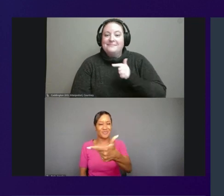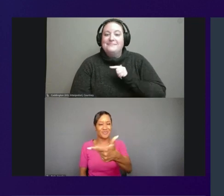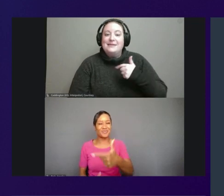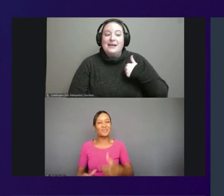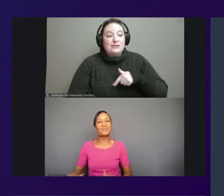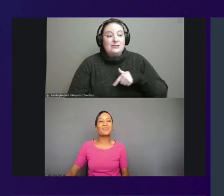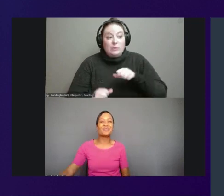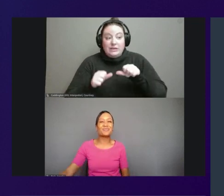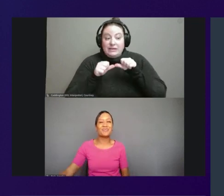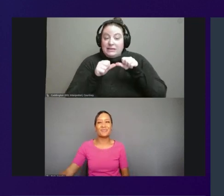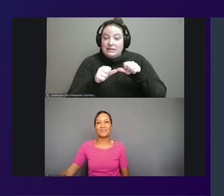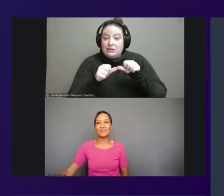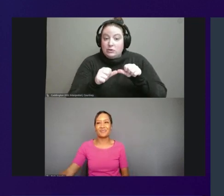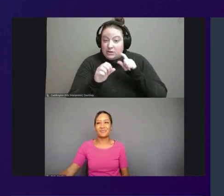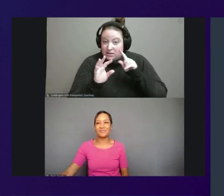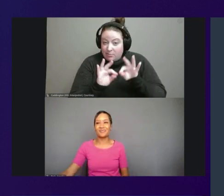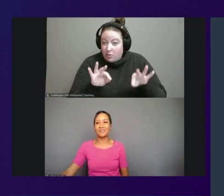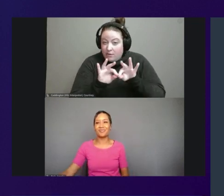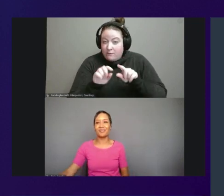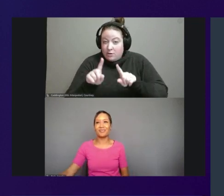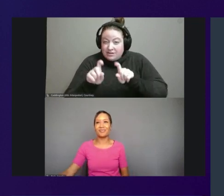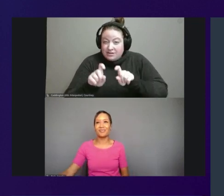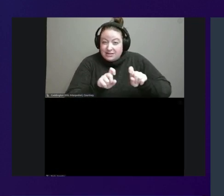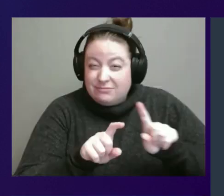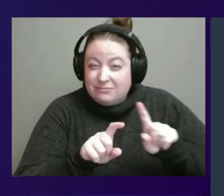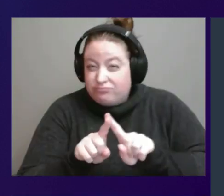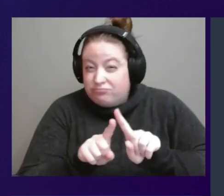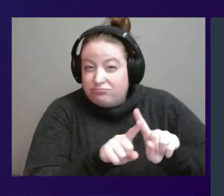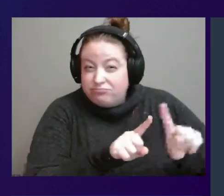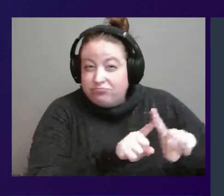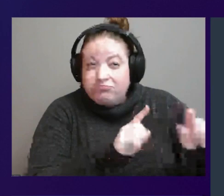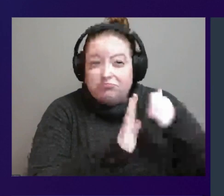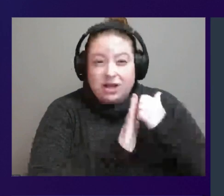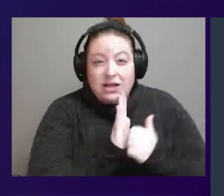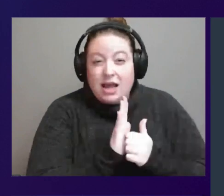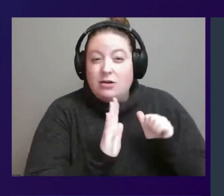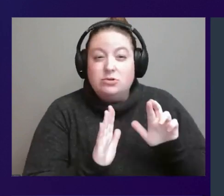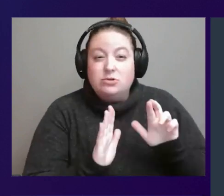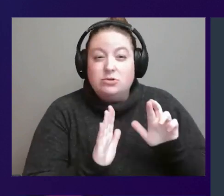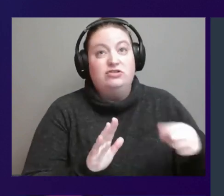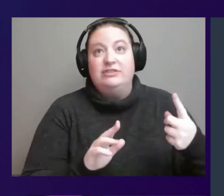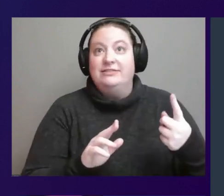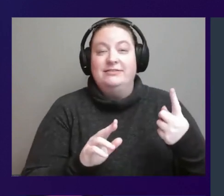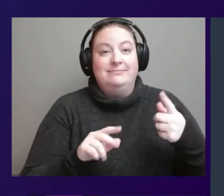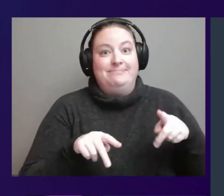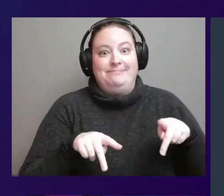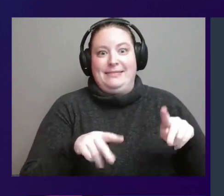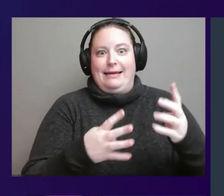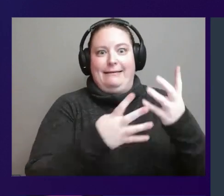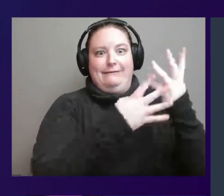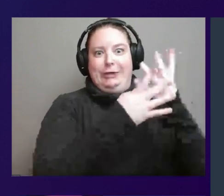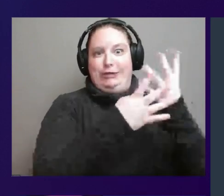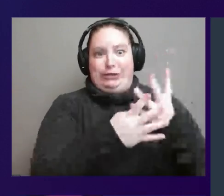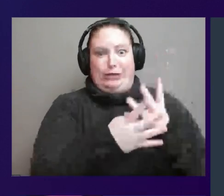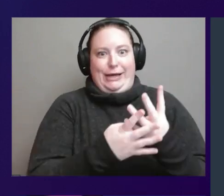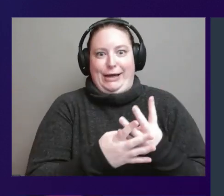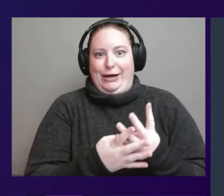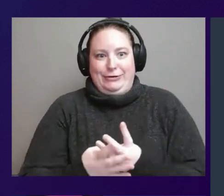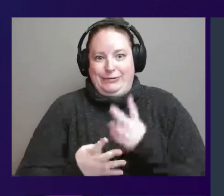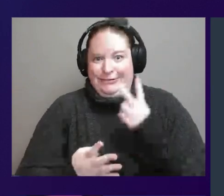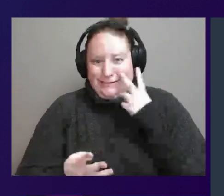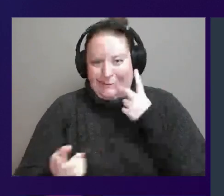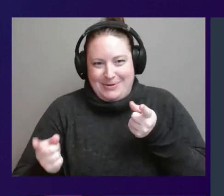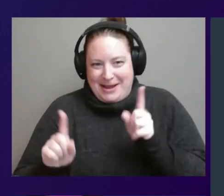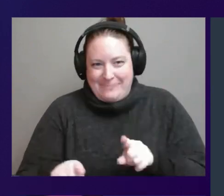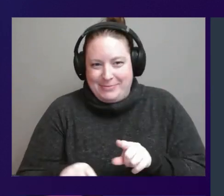important to do this testing in different accounts, or is it just like let it filter down and then see what happens? Definitely, we recommend you